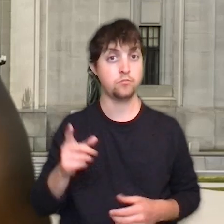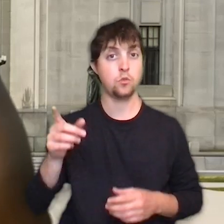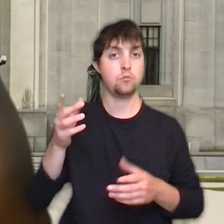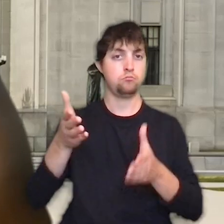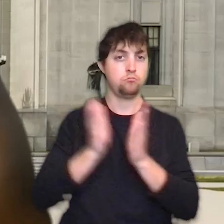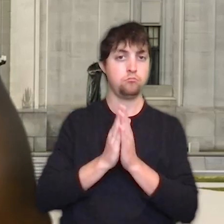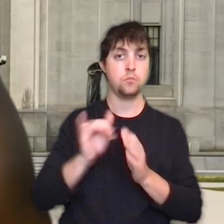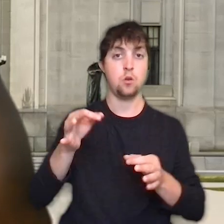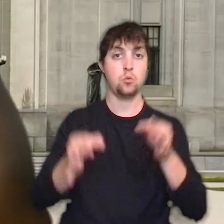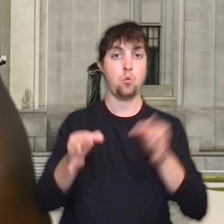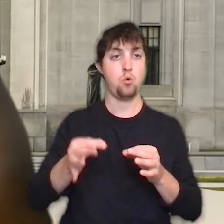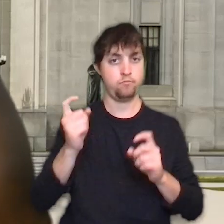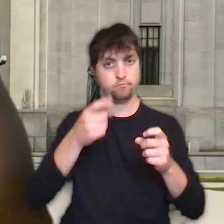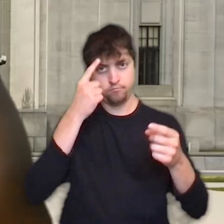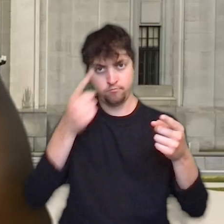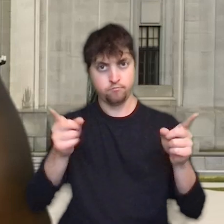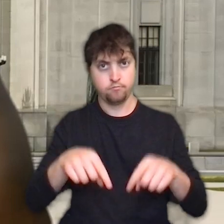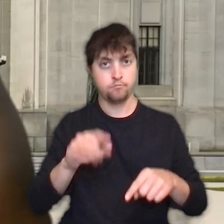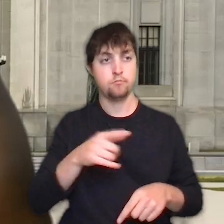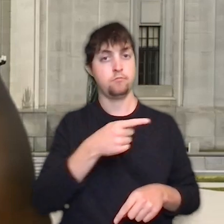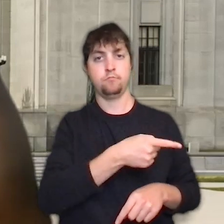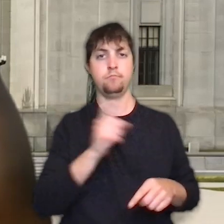therefore requested that the court